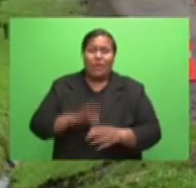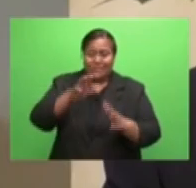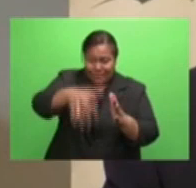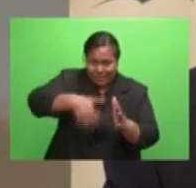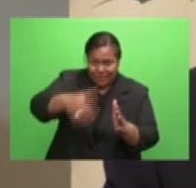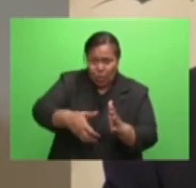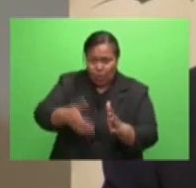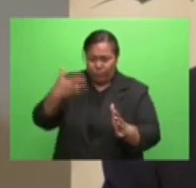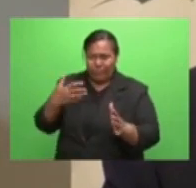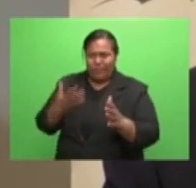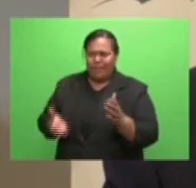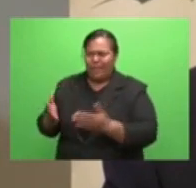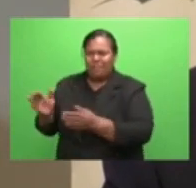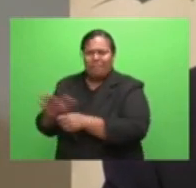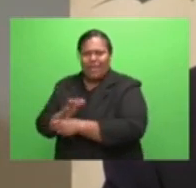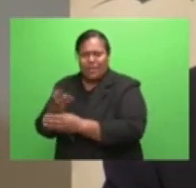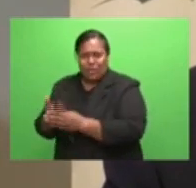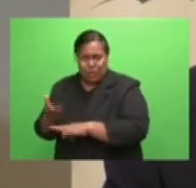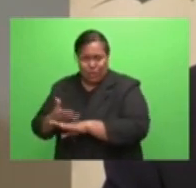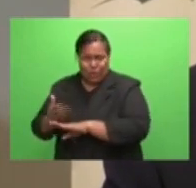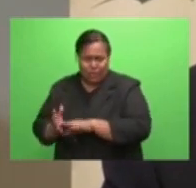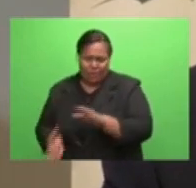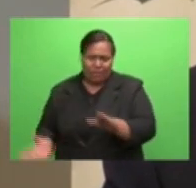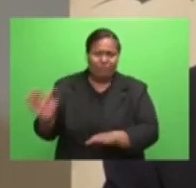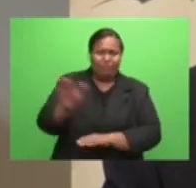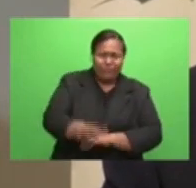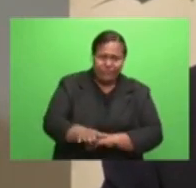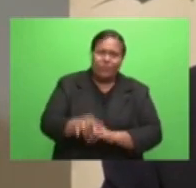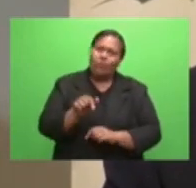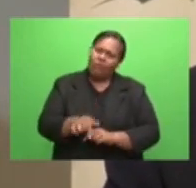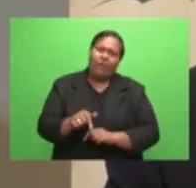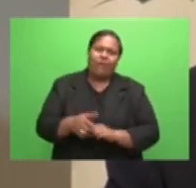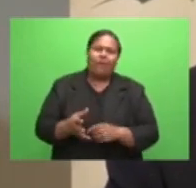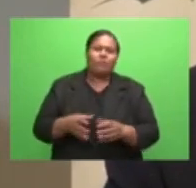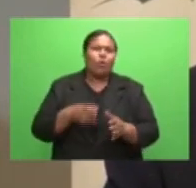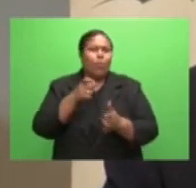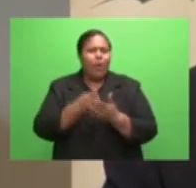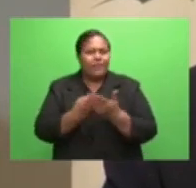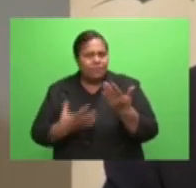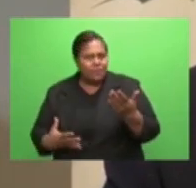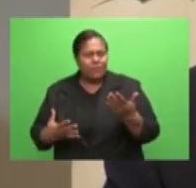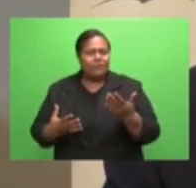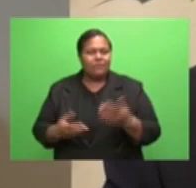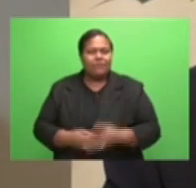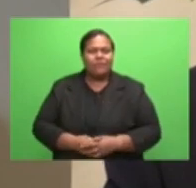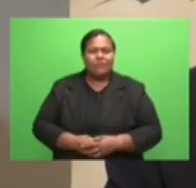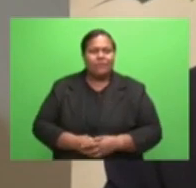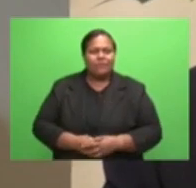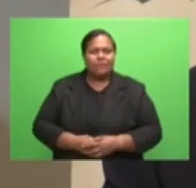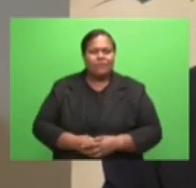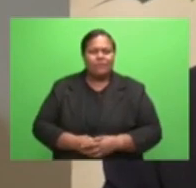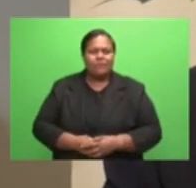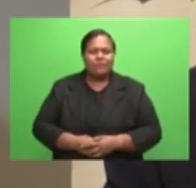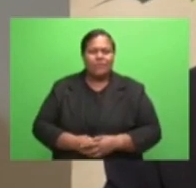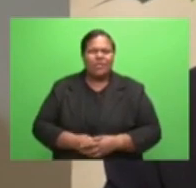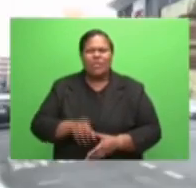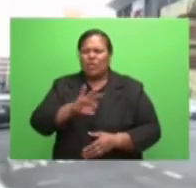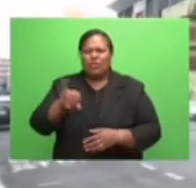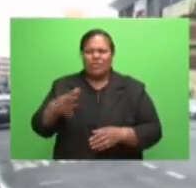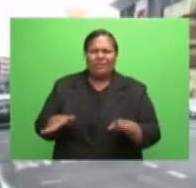what I can say is that the final number will be very cost effective when you consider how much we spend on the old pothole repairs in the